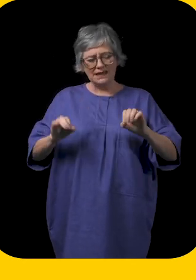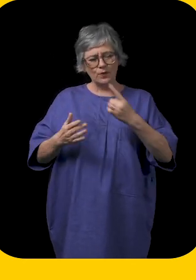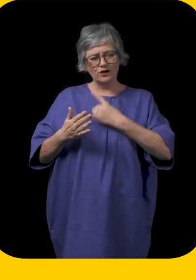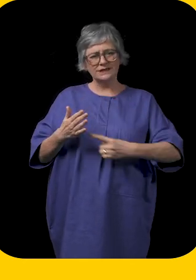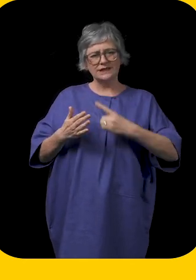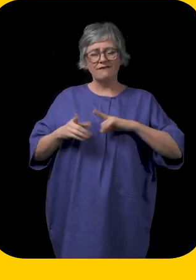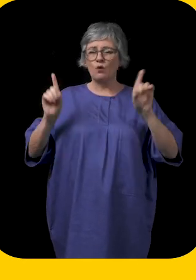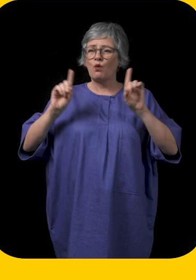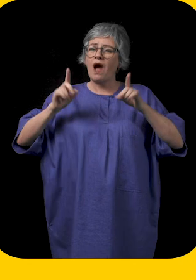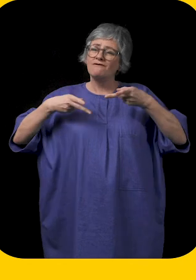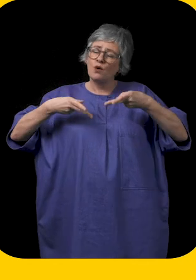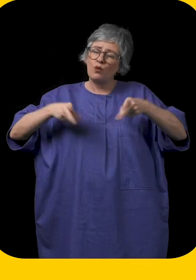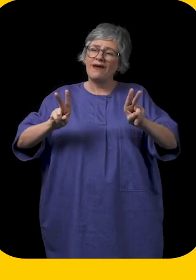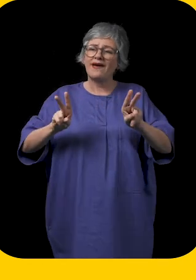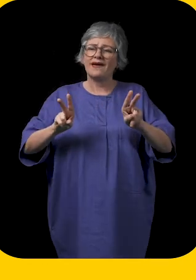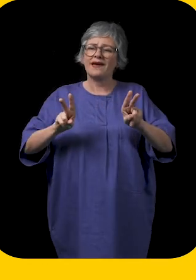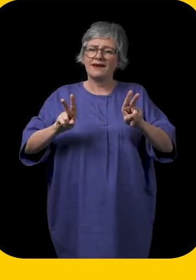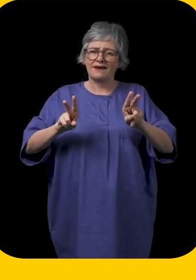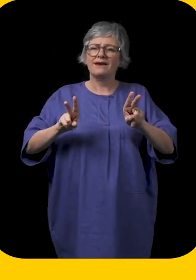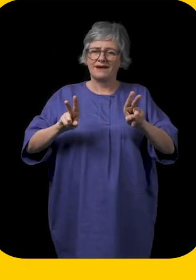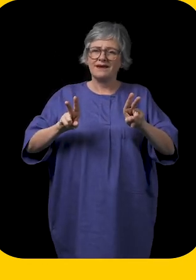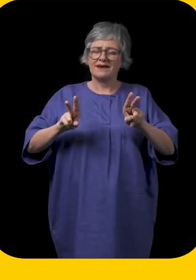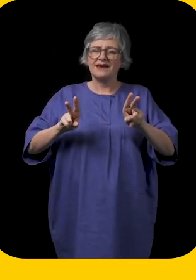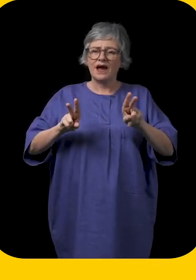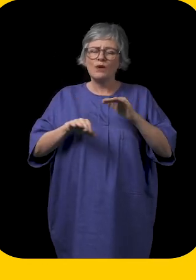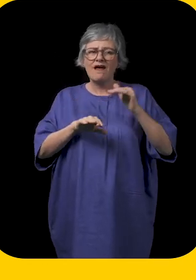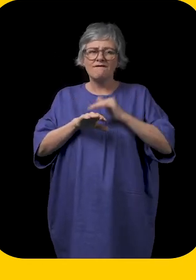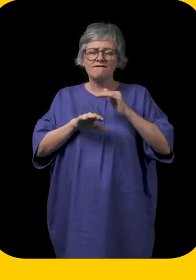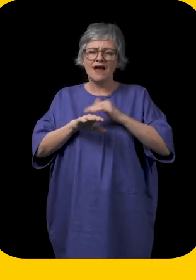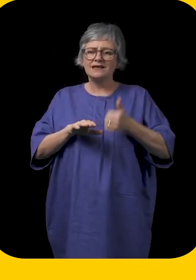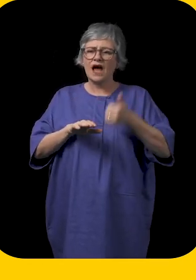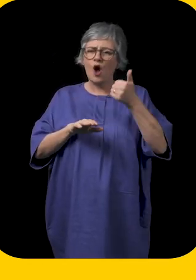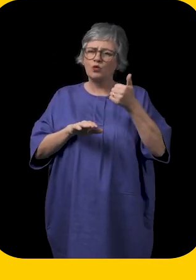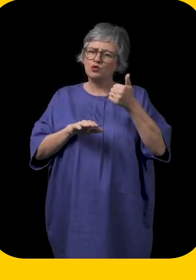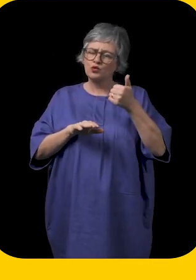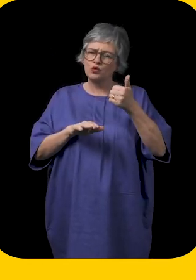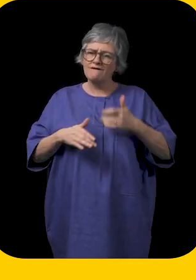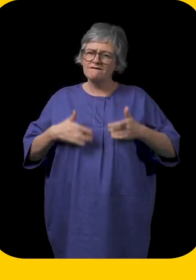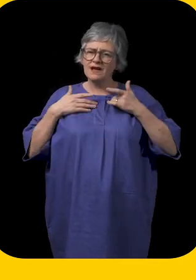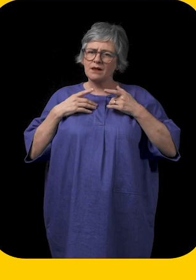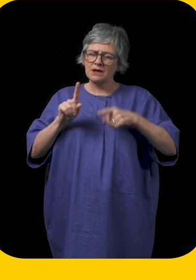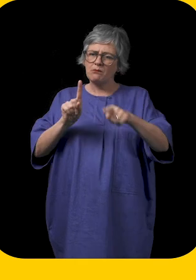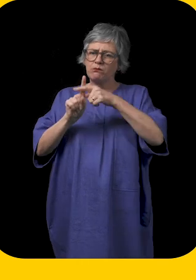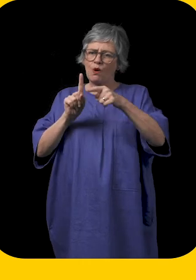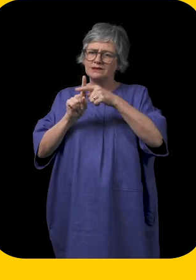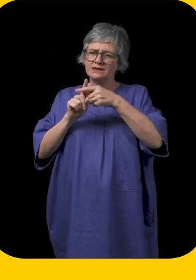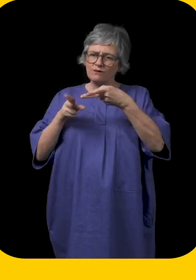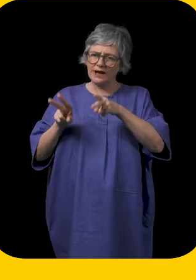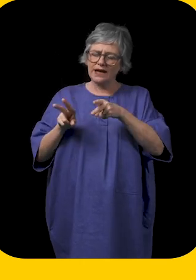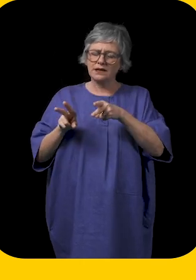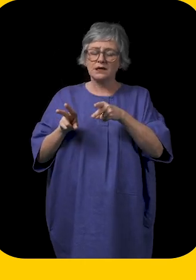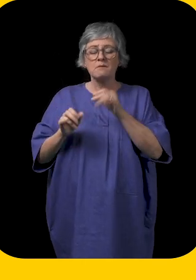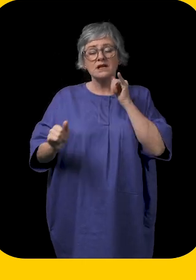at, you know, being at peace with yourself in whatever way, then, you know, it's going to affect how you feel about that